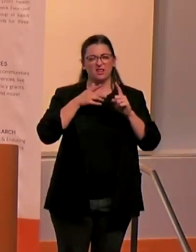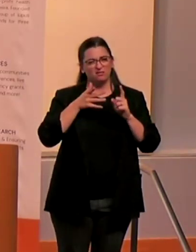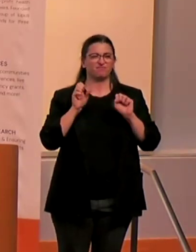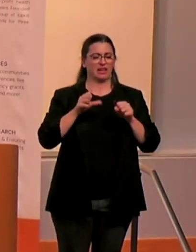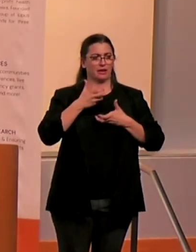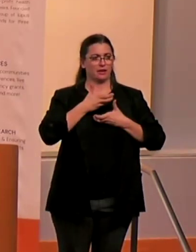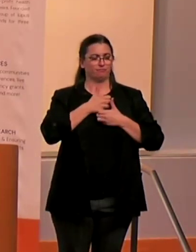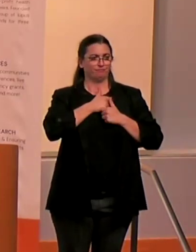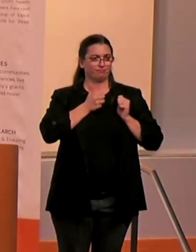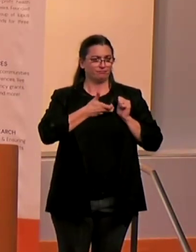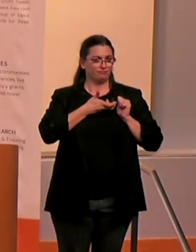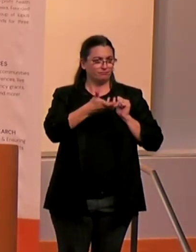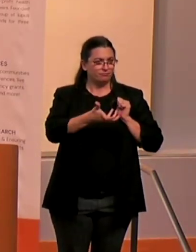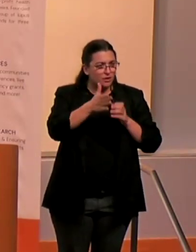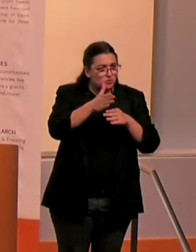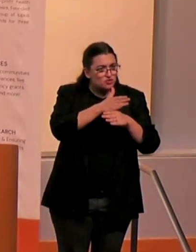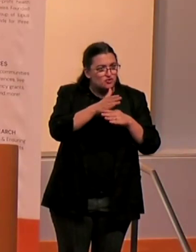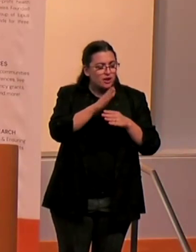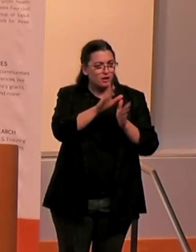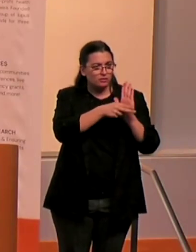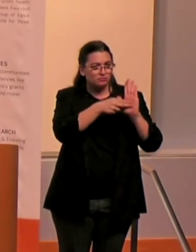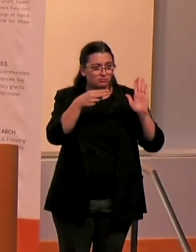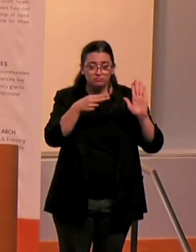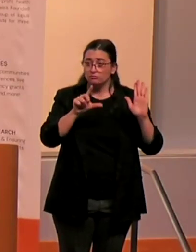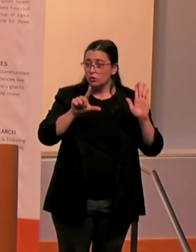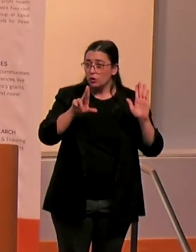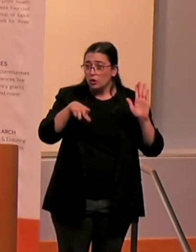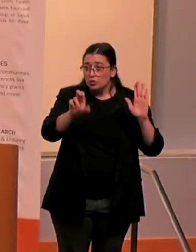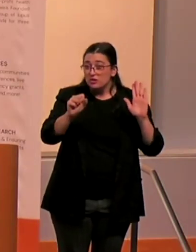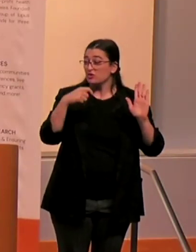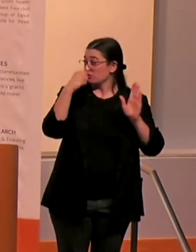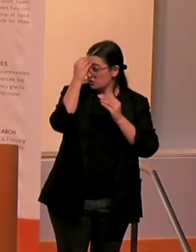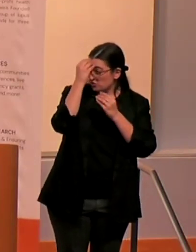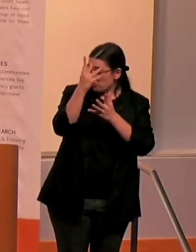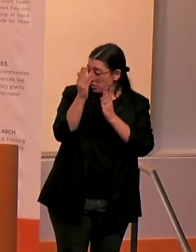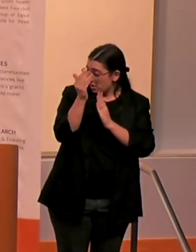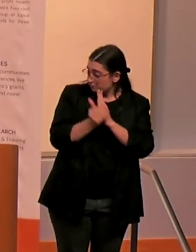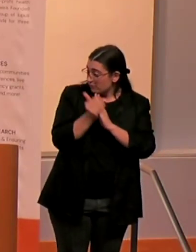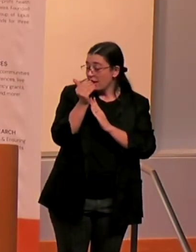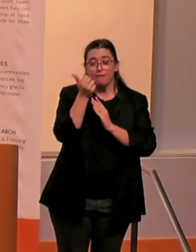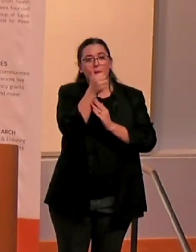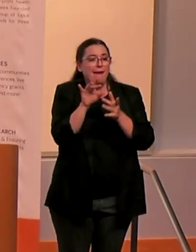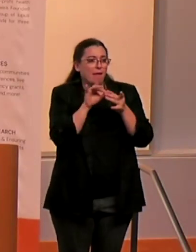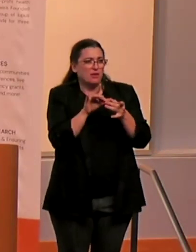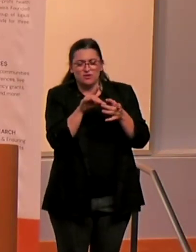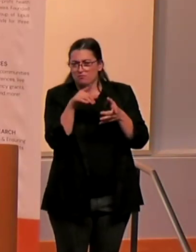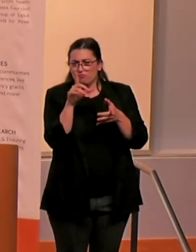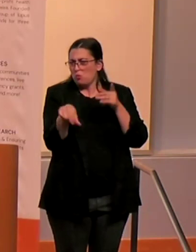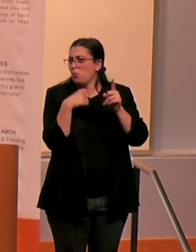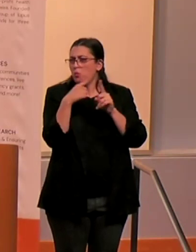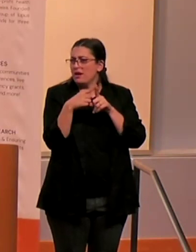share your lupus? Do you keep it private? Do you share it right up top? And that could be really for any relationship.